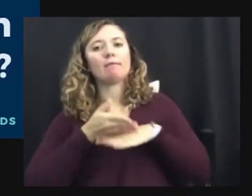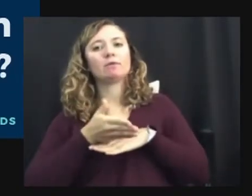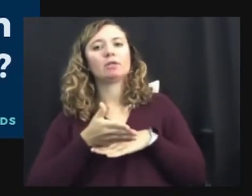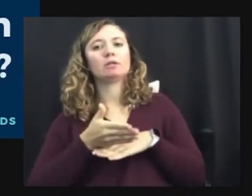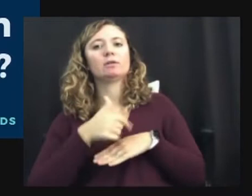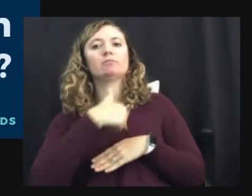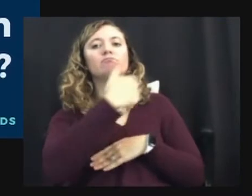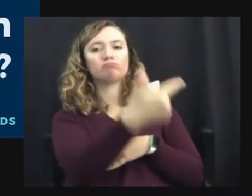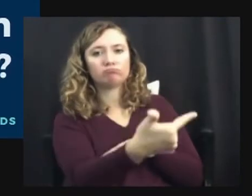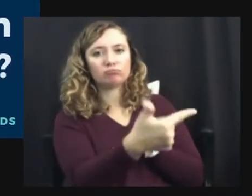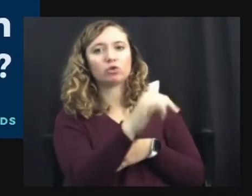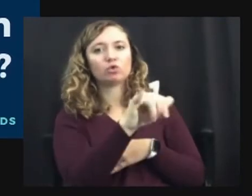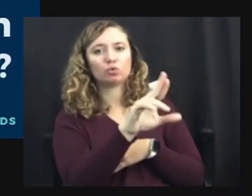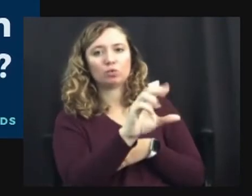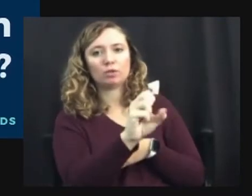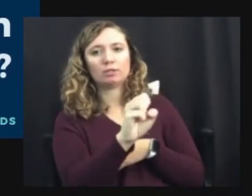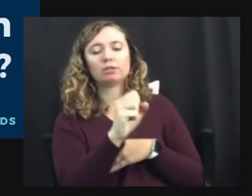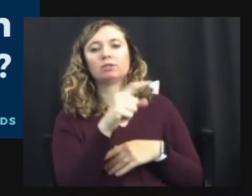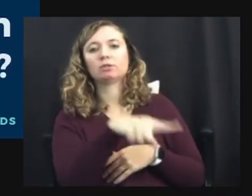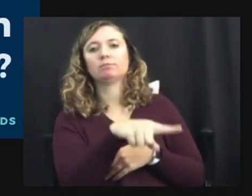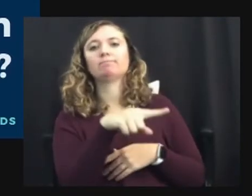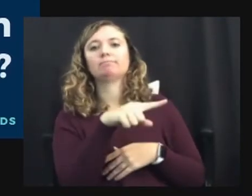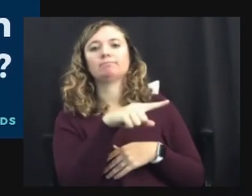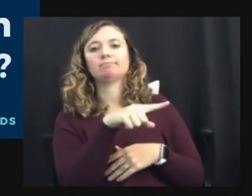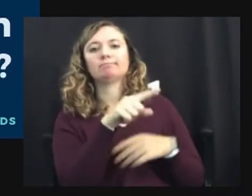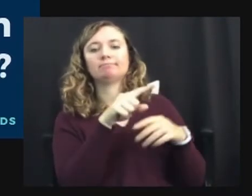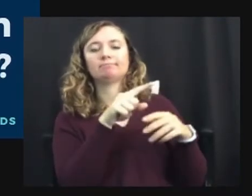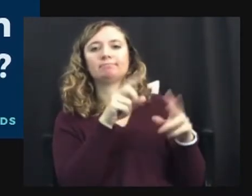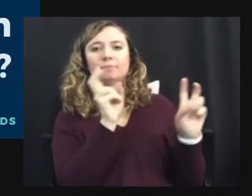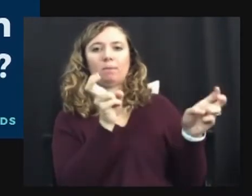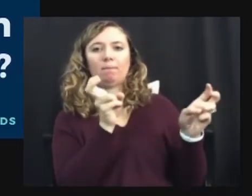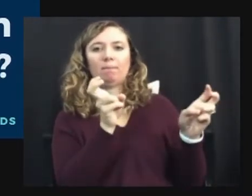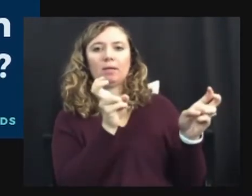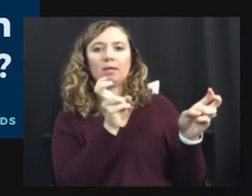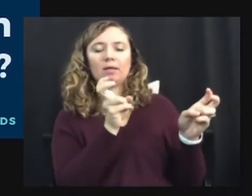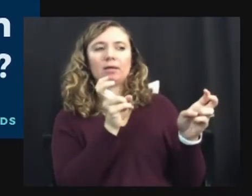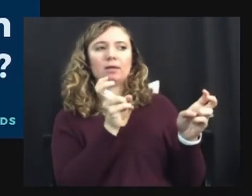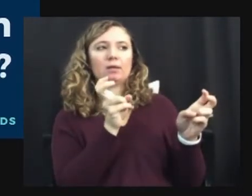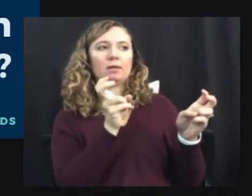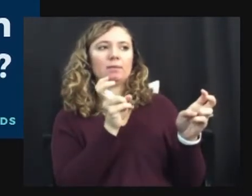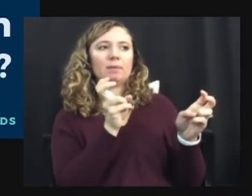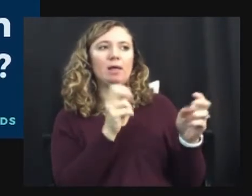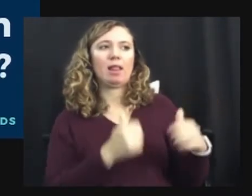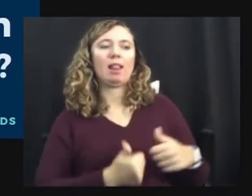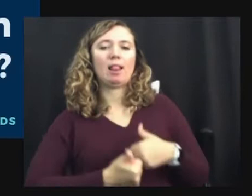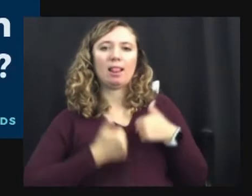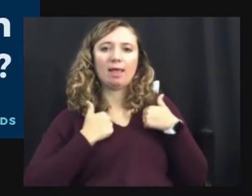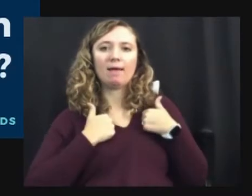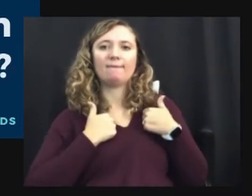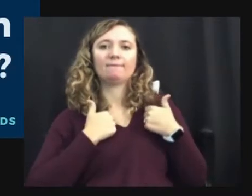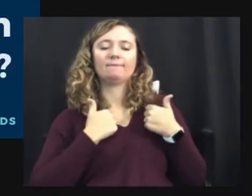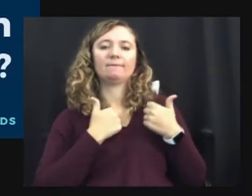Jules, and she'll be talking more about the lived experience